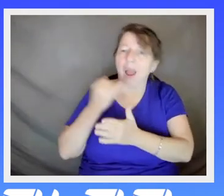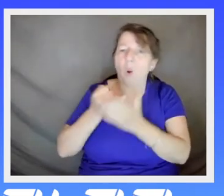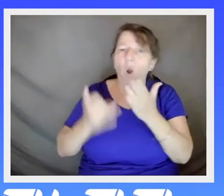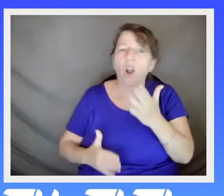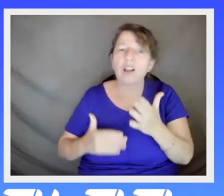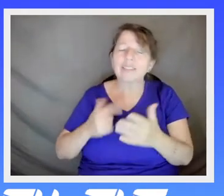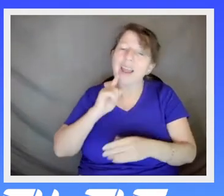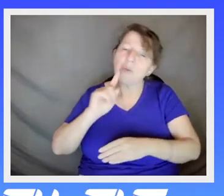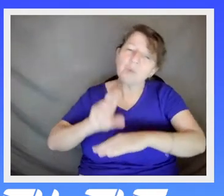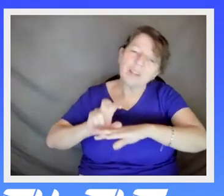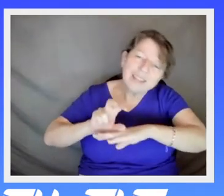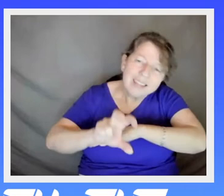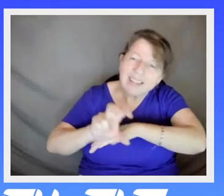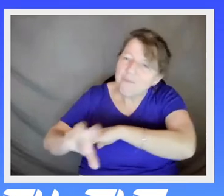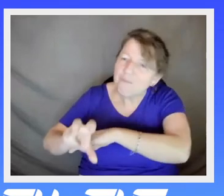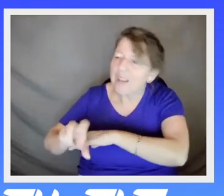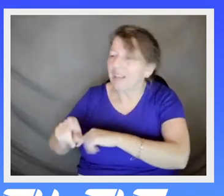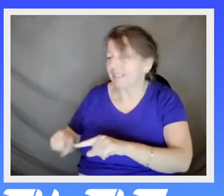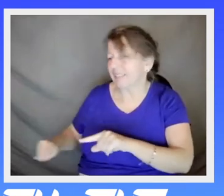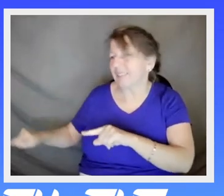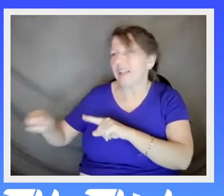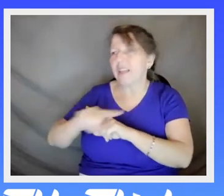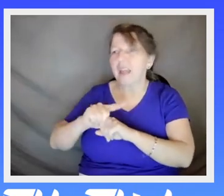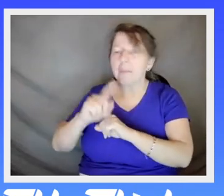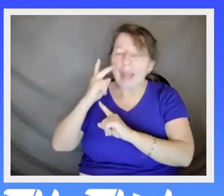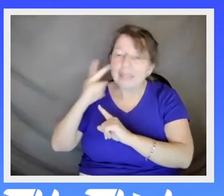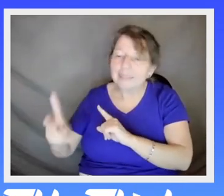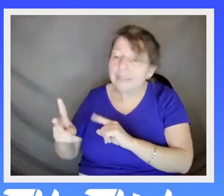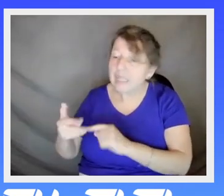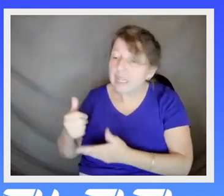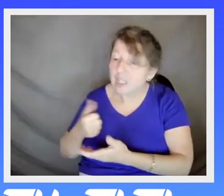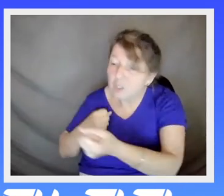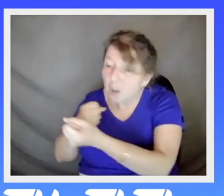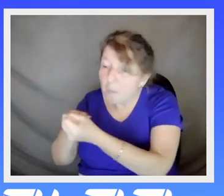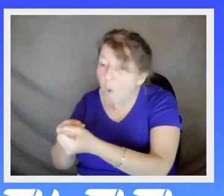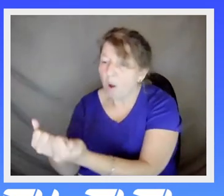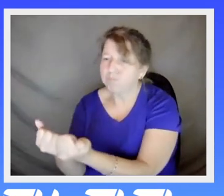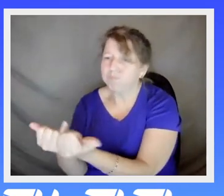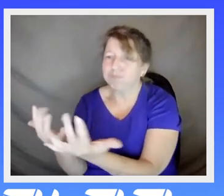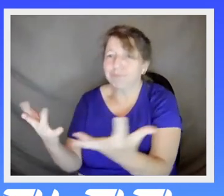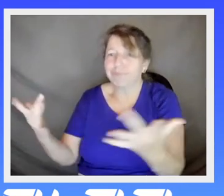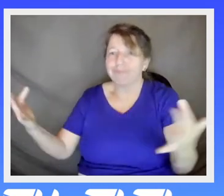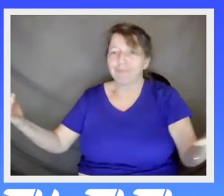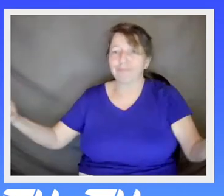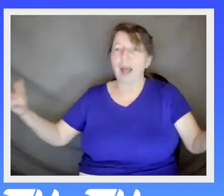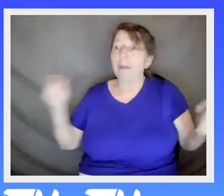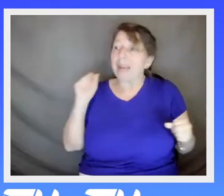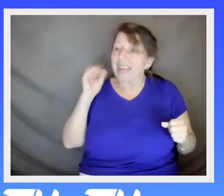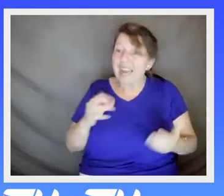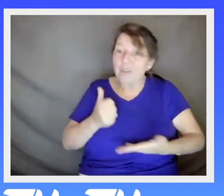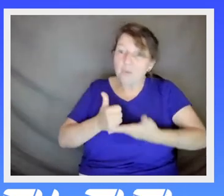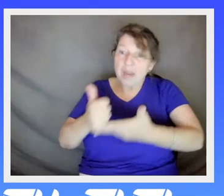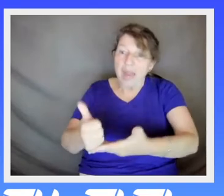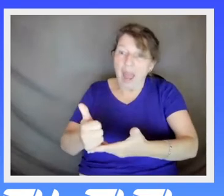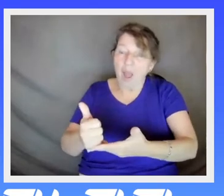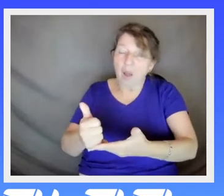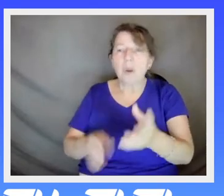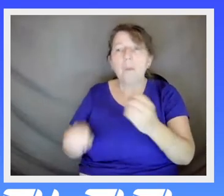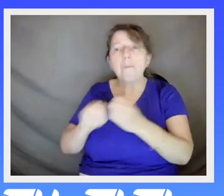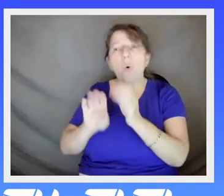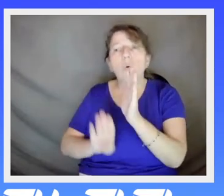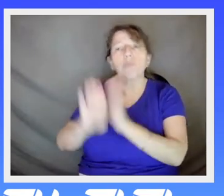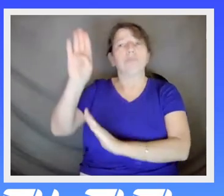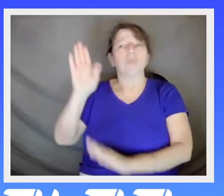see the multiplying of what we have here if we just watered the ground a little bit more. So